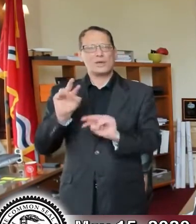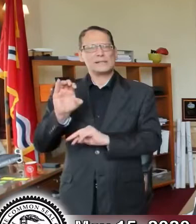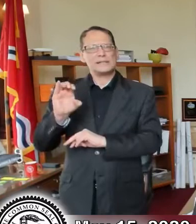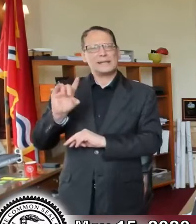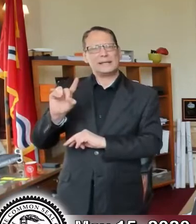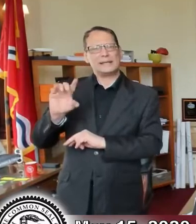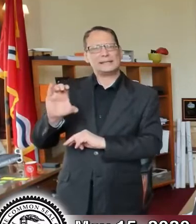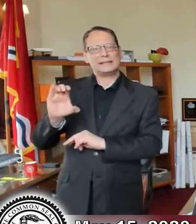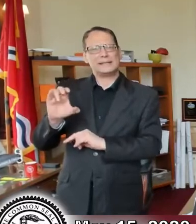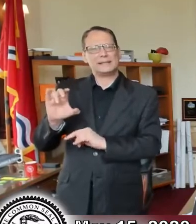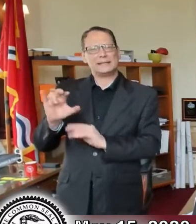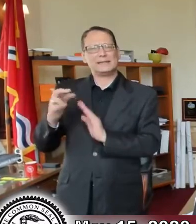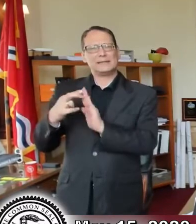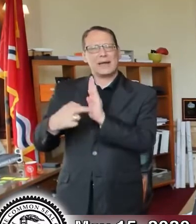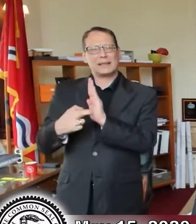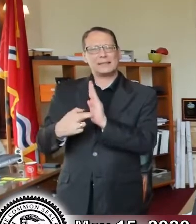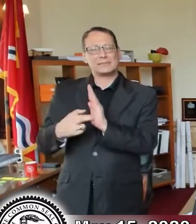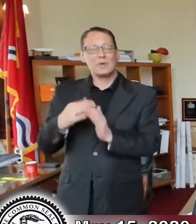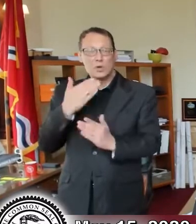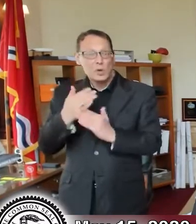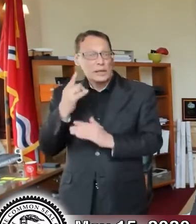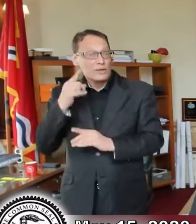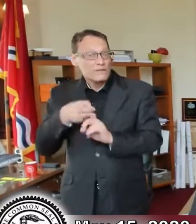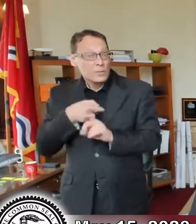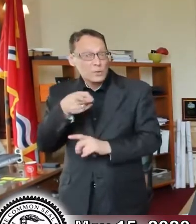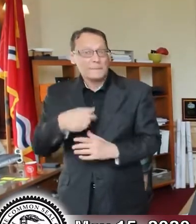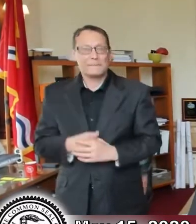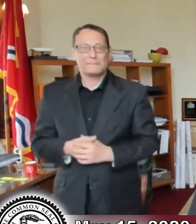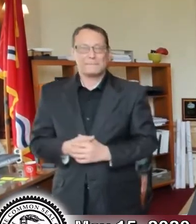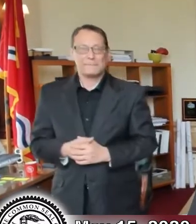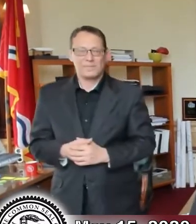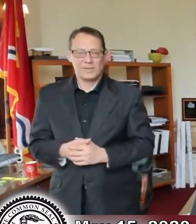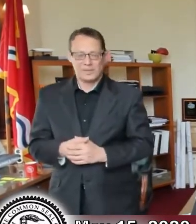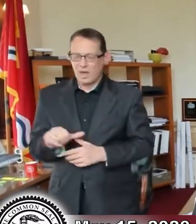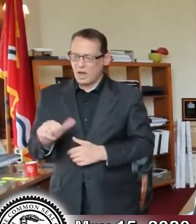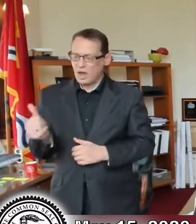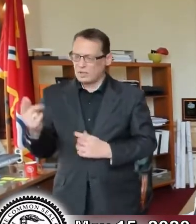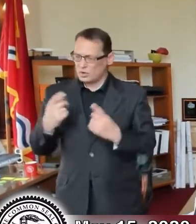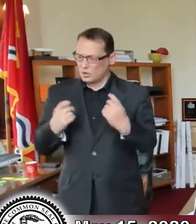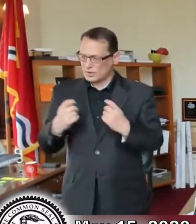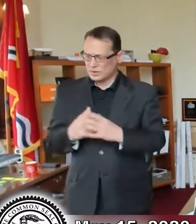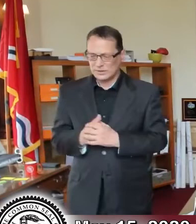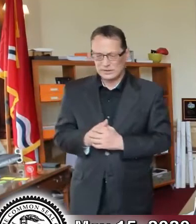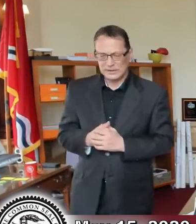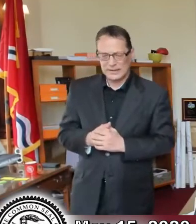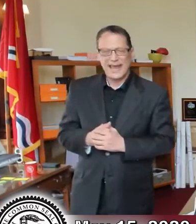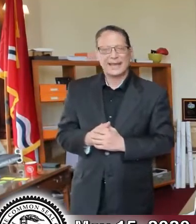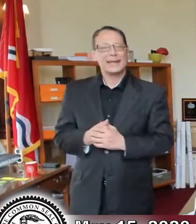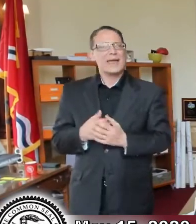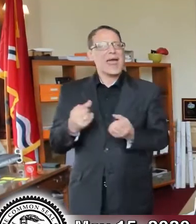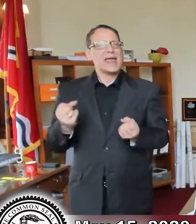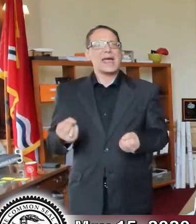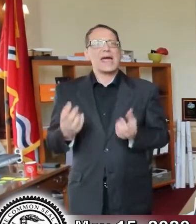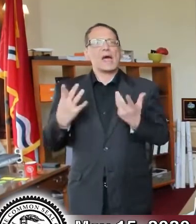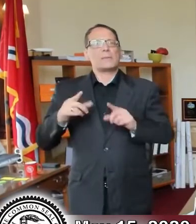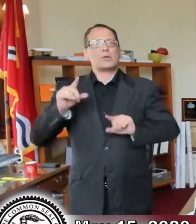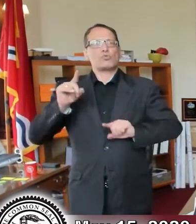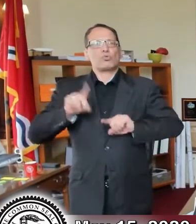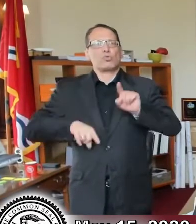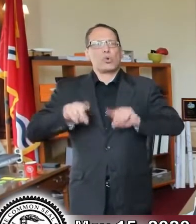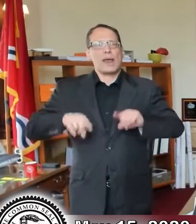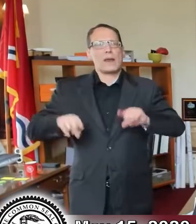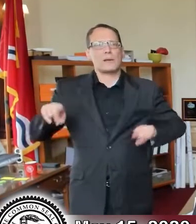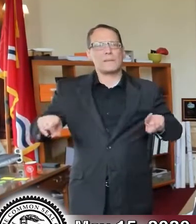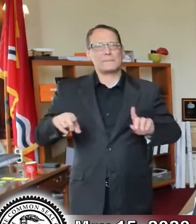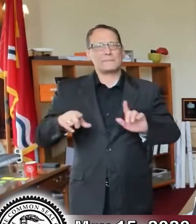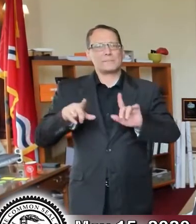CDC guidelines, Toby. Good to hear from you. Another question, Mayor. How many asymptomatic or random sampling